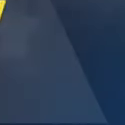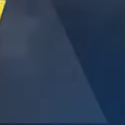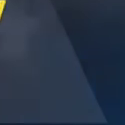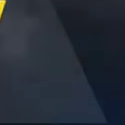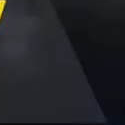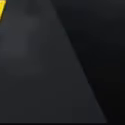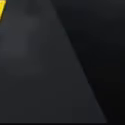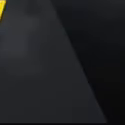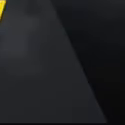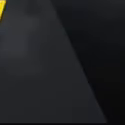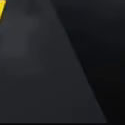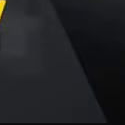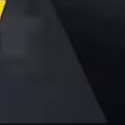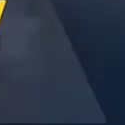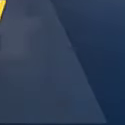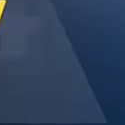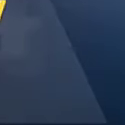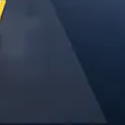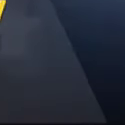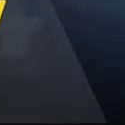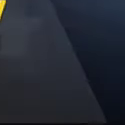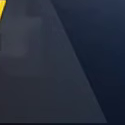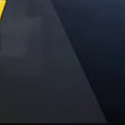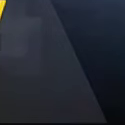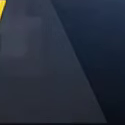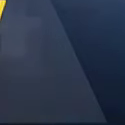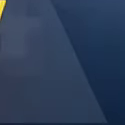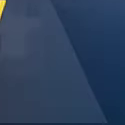disciplined or being discretionary.